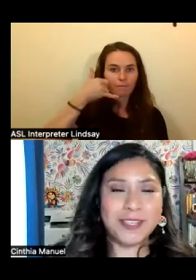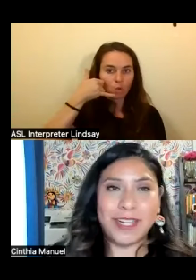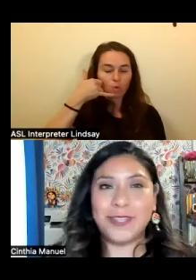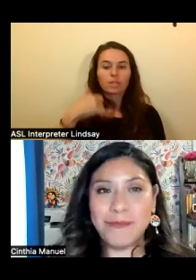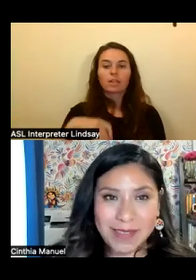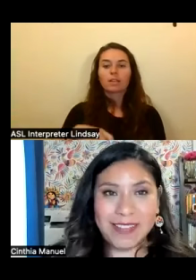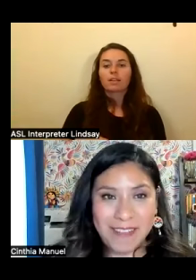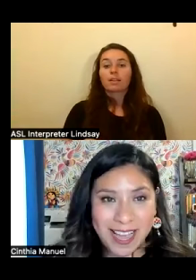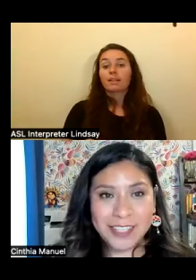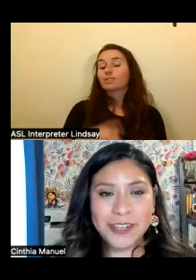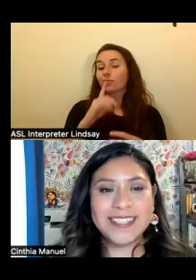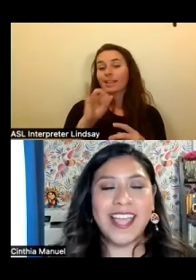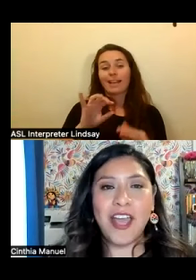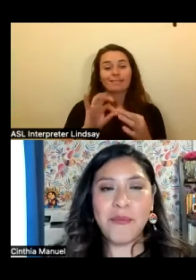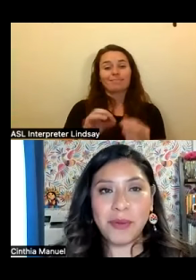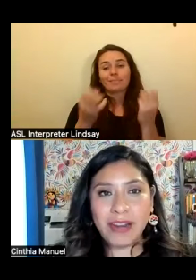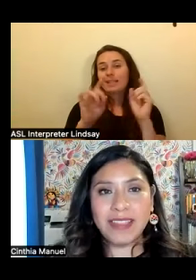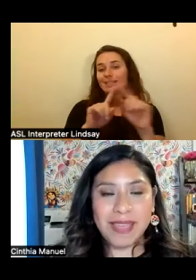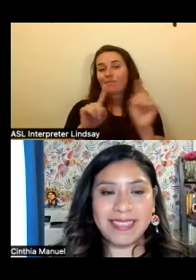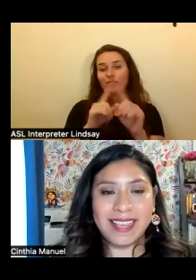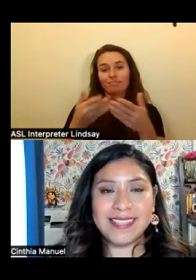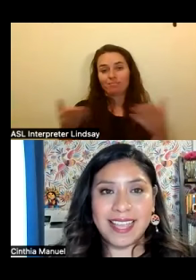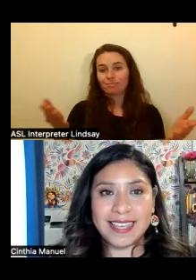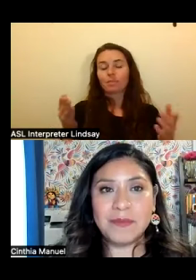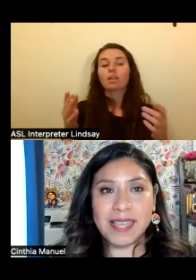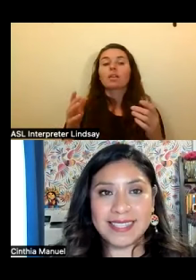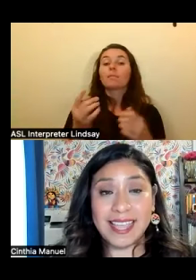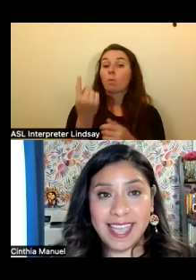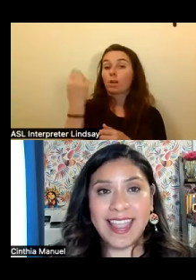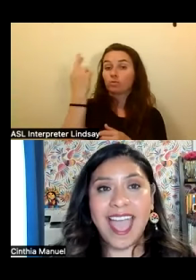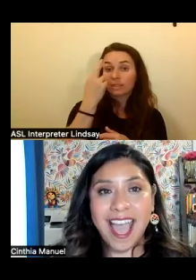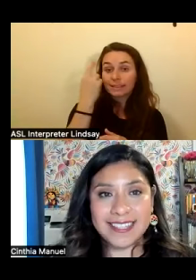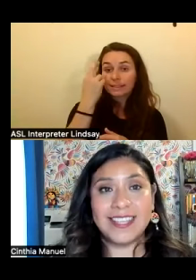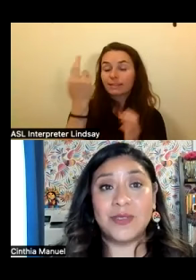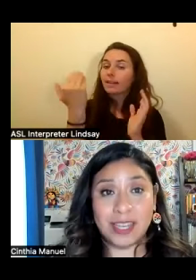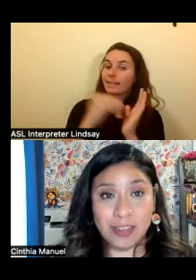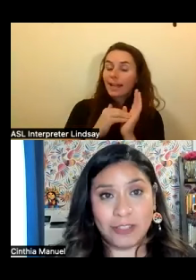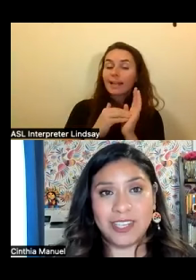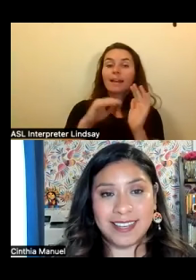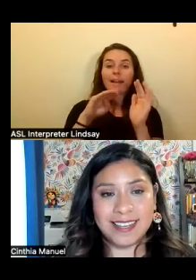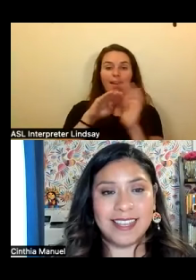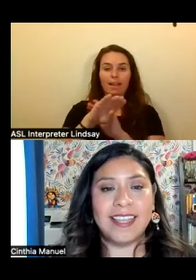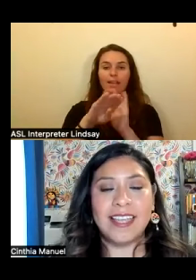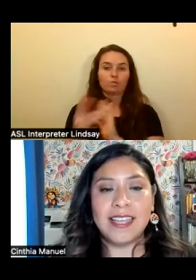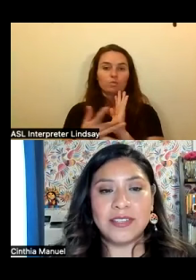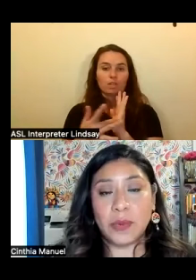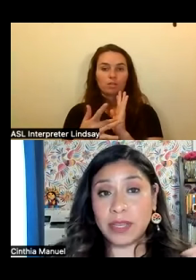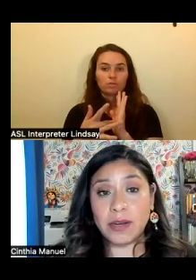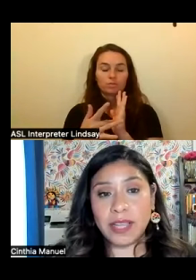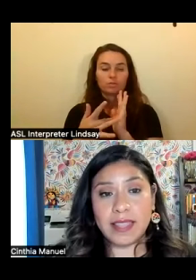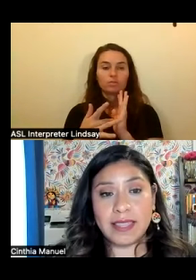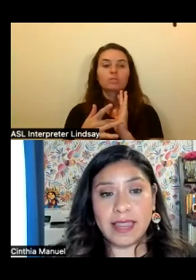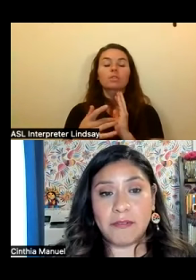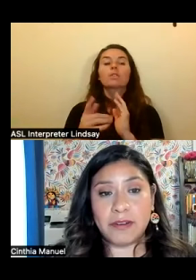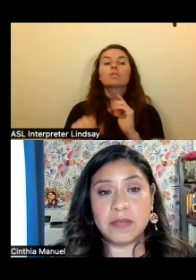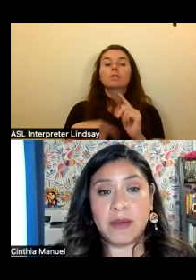be attributed to many factors. But one of the main things is because, again, access to technology. So when you're